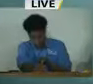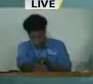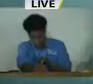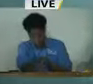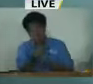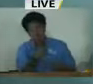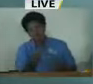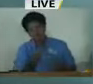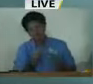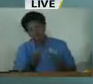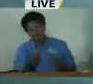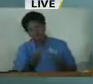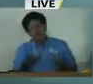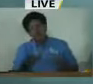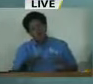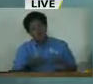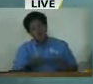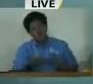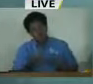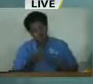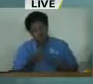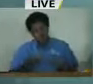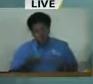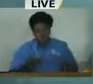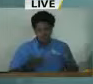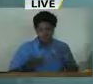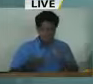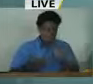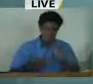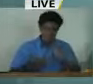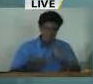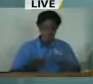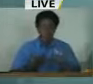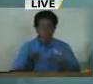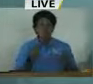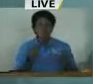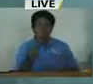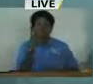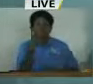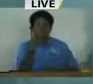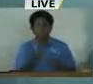And I want to state clearly 2 points.